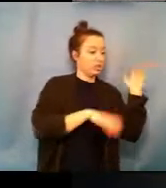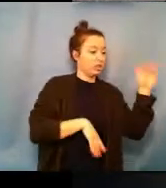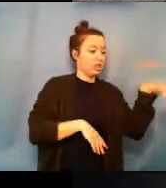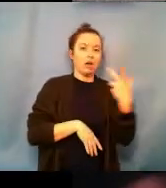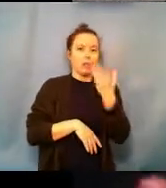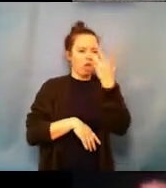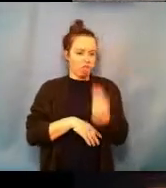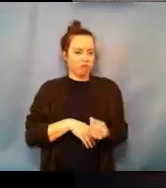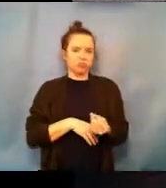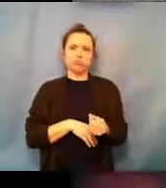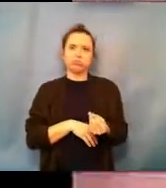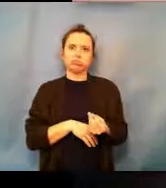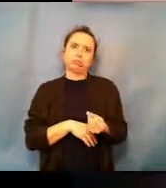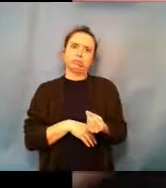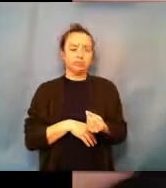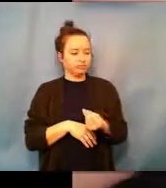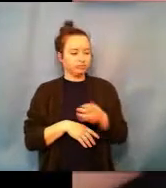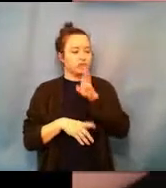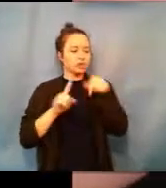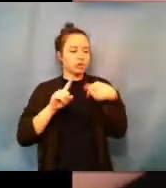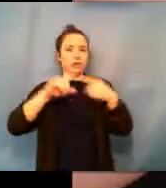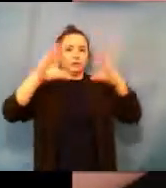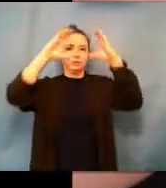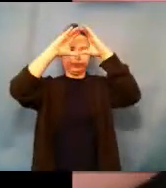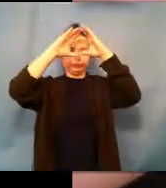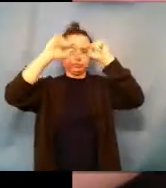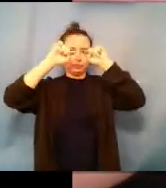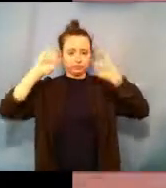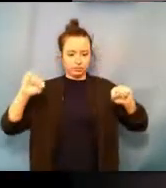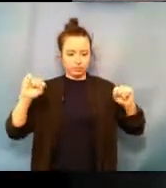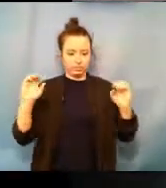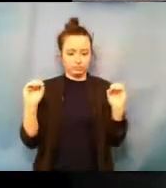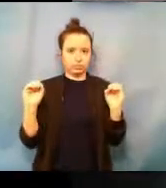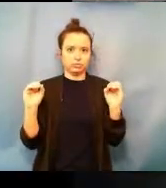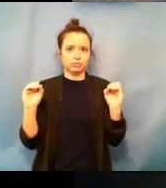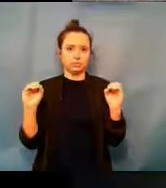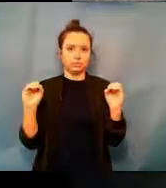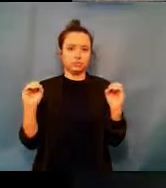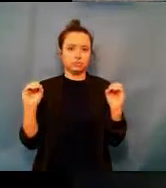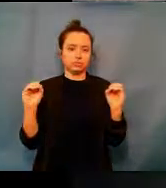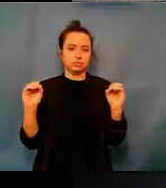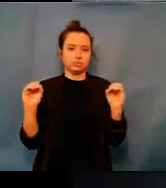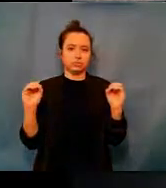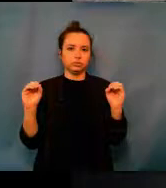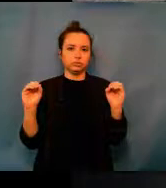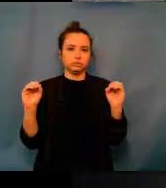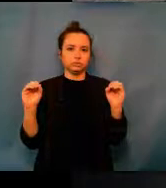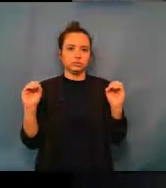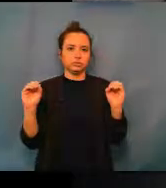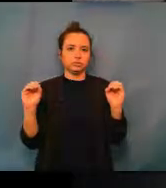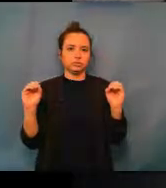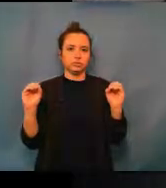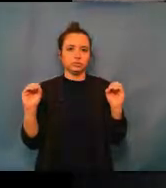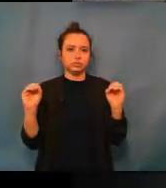talk about our number bonds where you have a whole, which is our answer, and then two parts. So let's look at the first